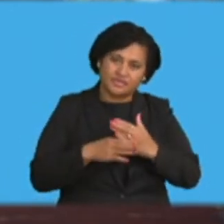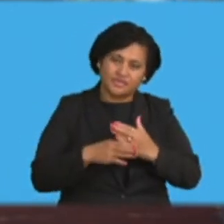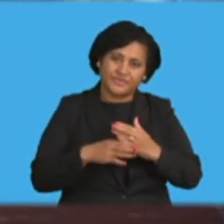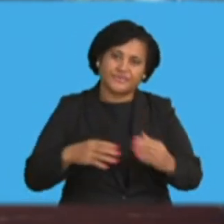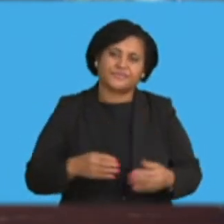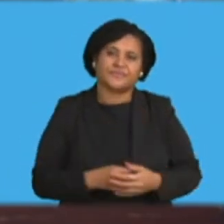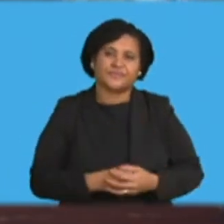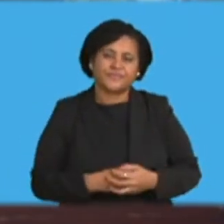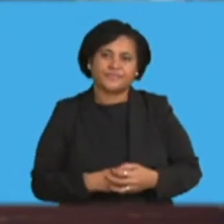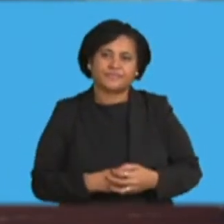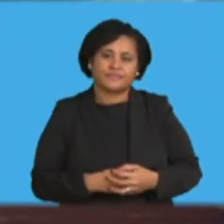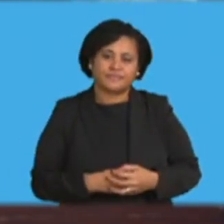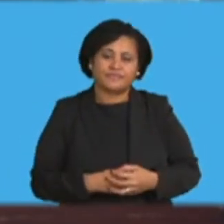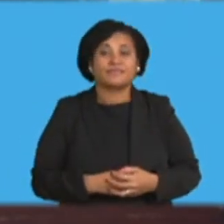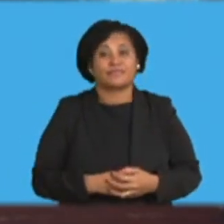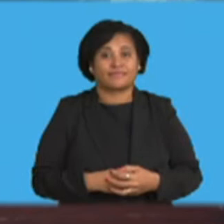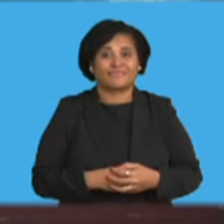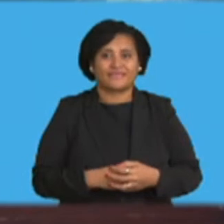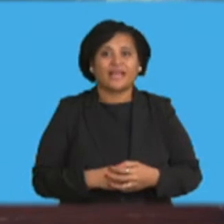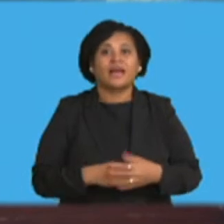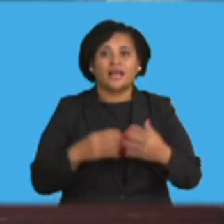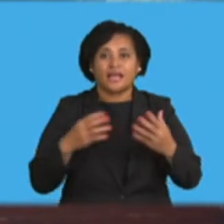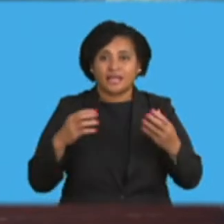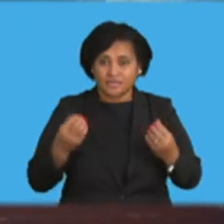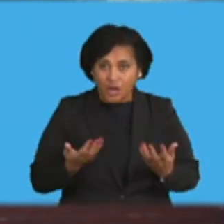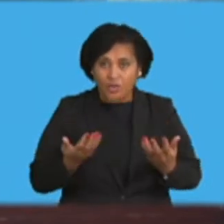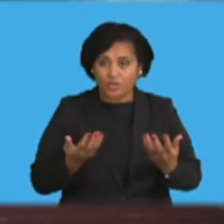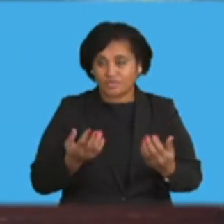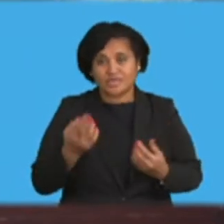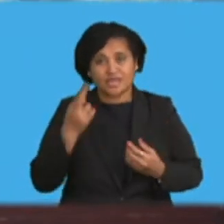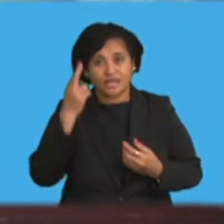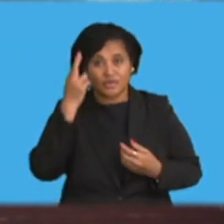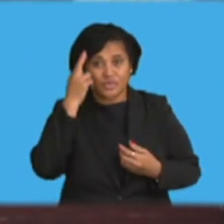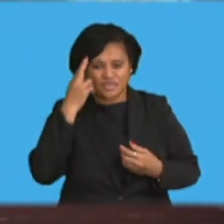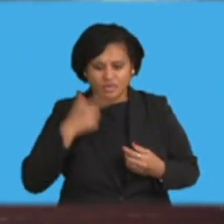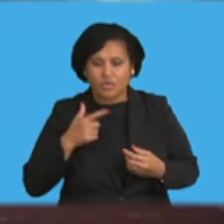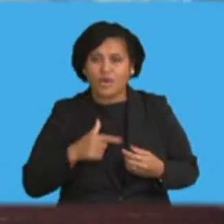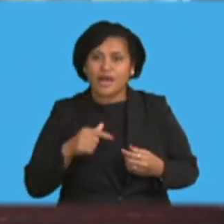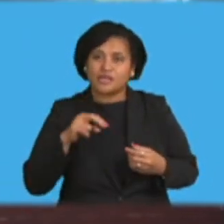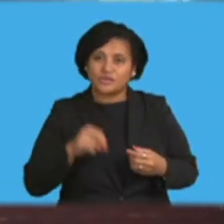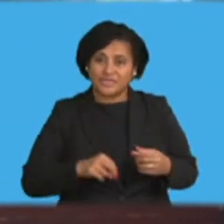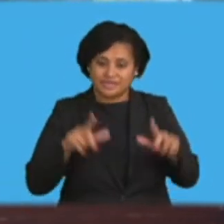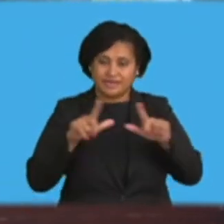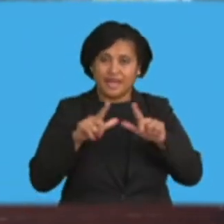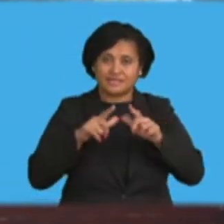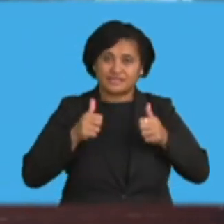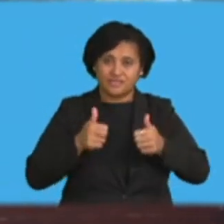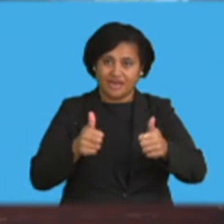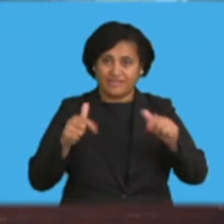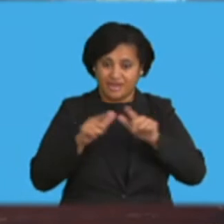in. Madam Speaker, the rationale of why a driving license is a requisite for police